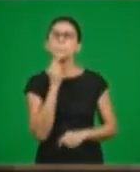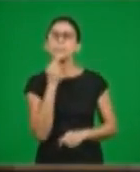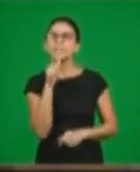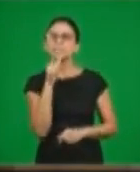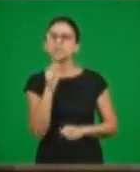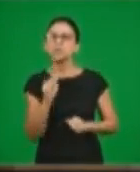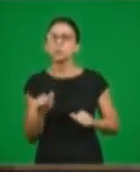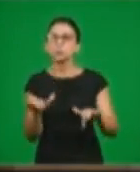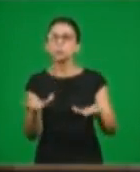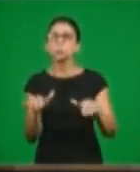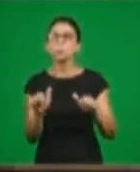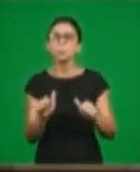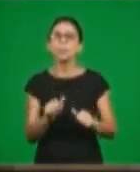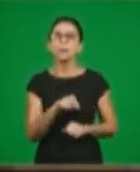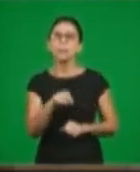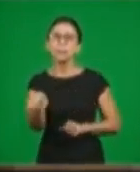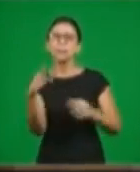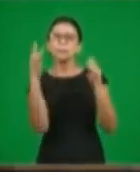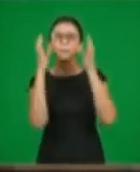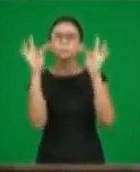know, they could be all the way down there